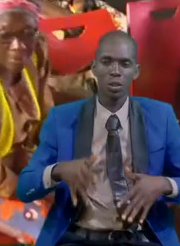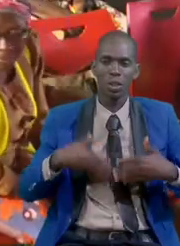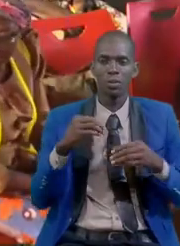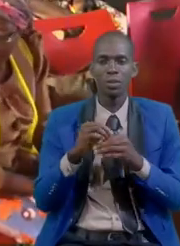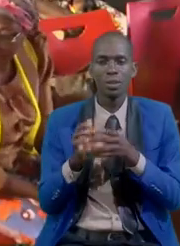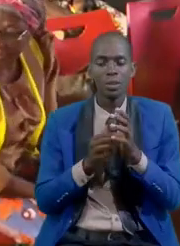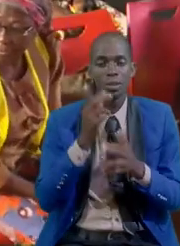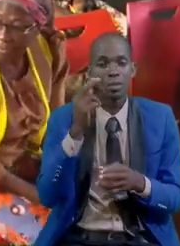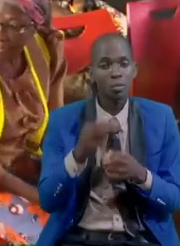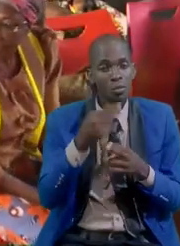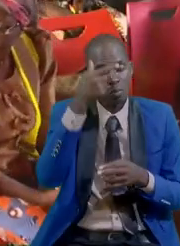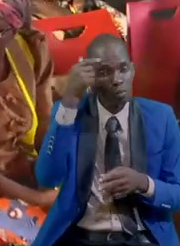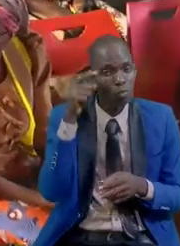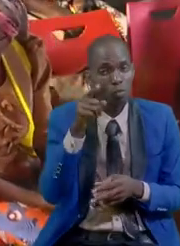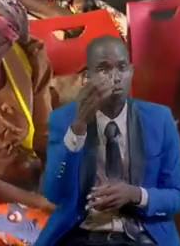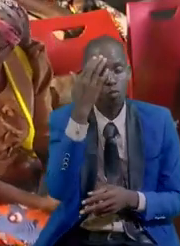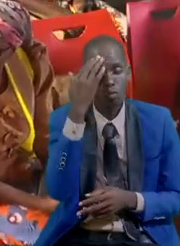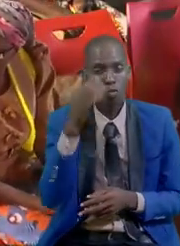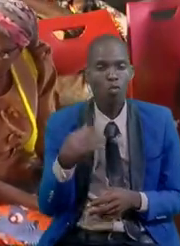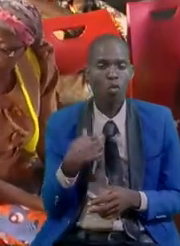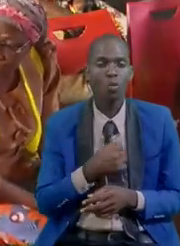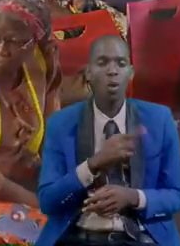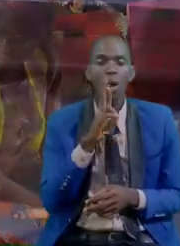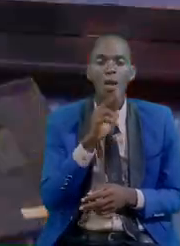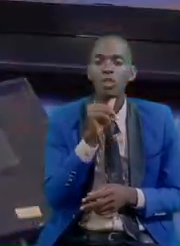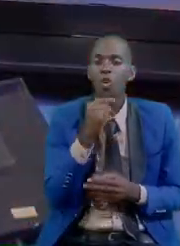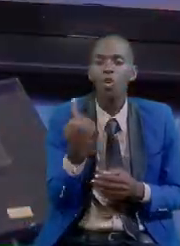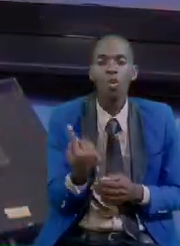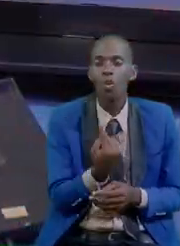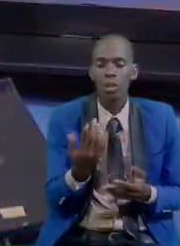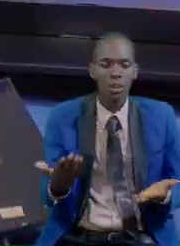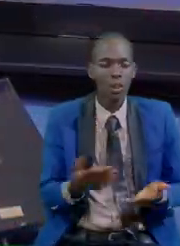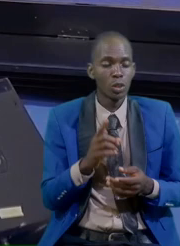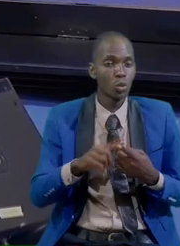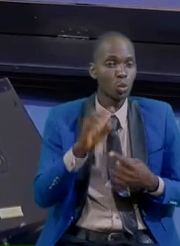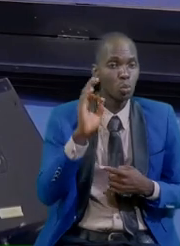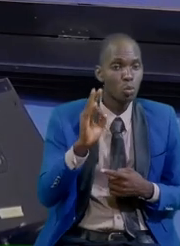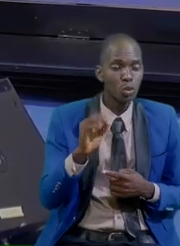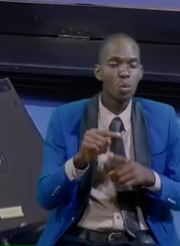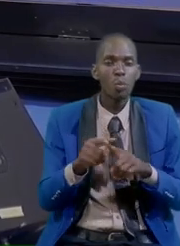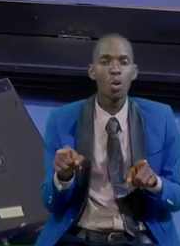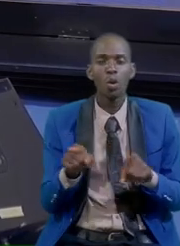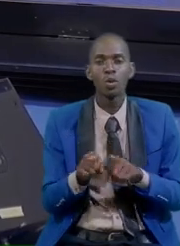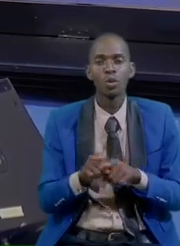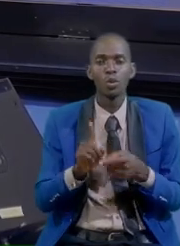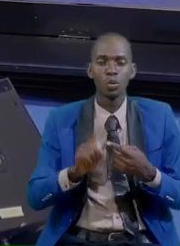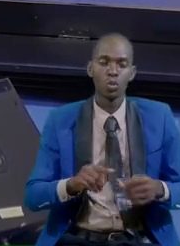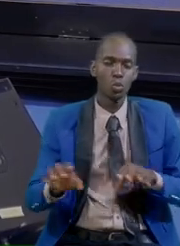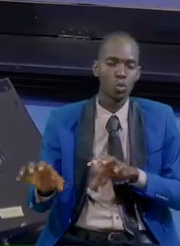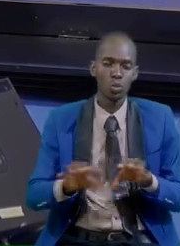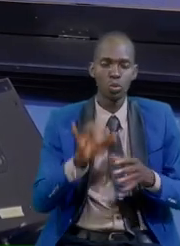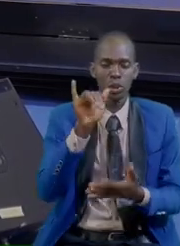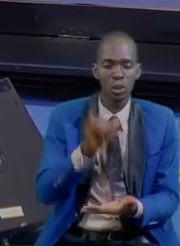you know, we're not only here to preach, we're here so that we'll fulfill what the Lord had said, loose